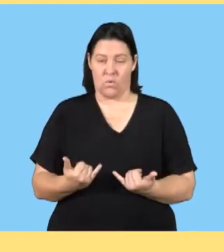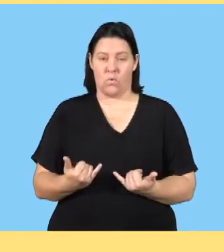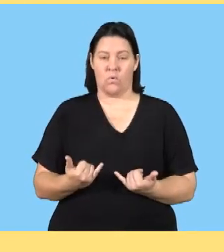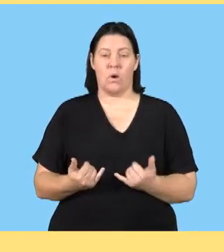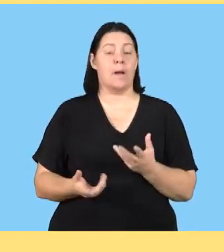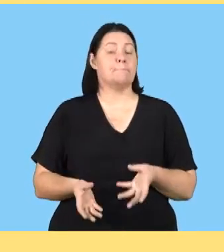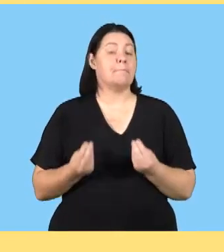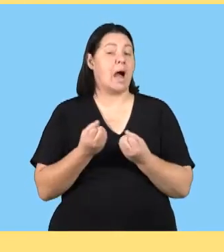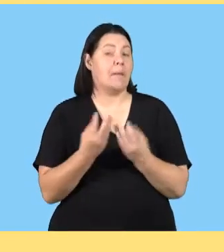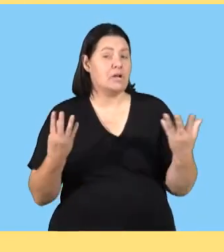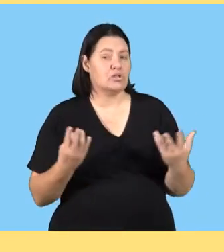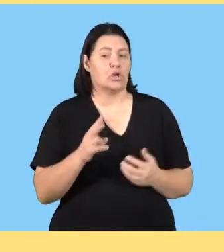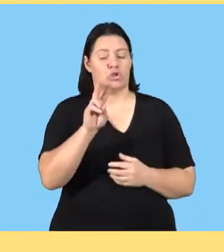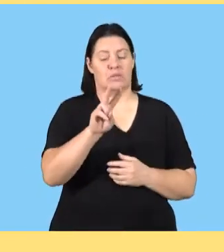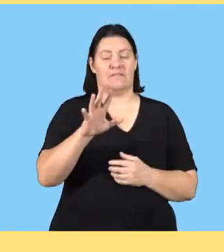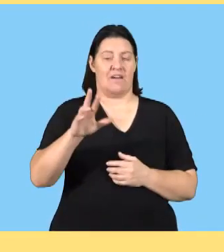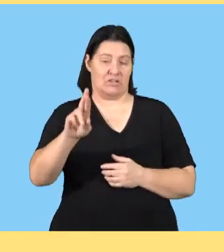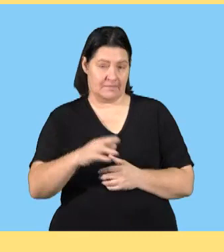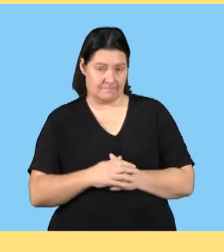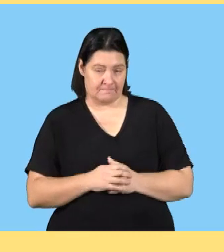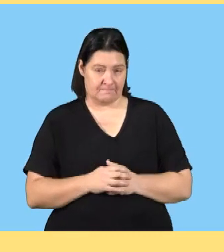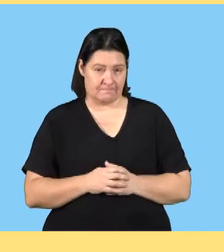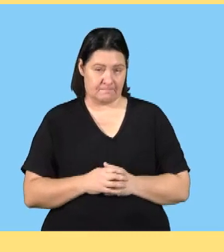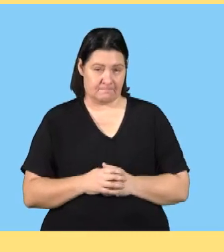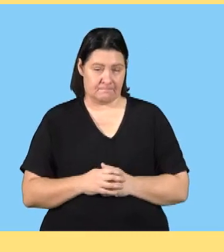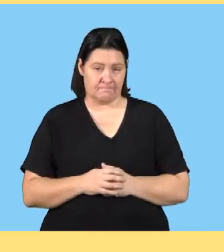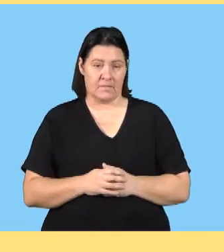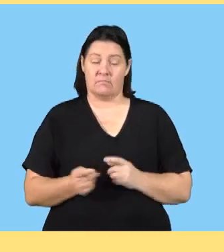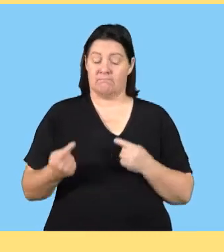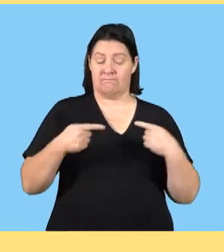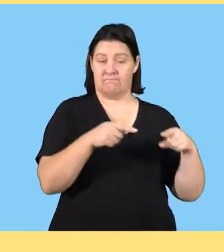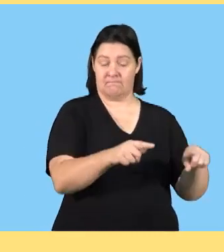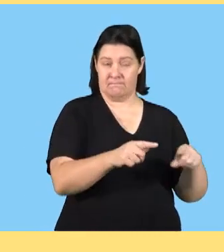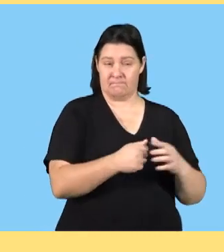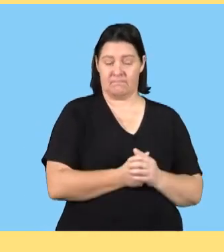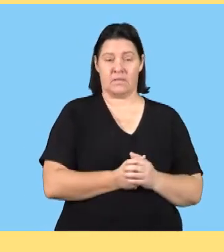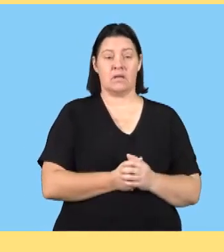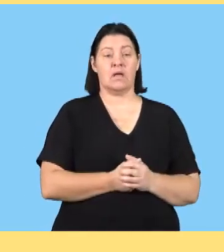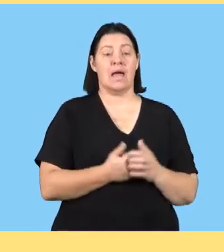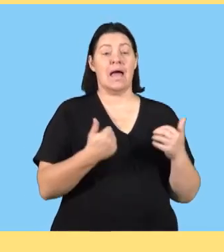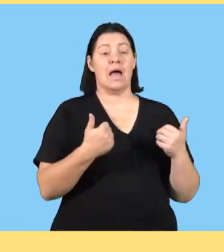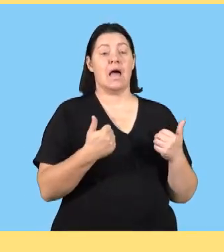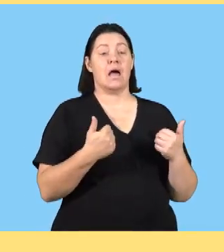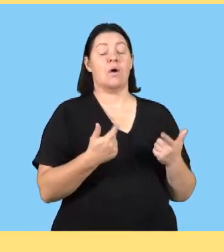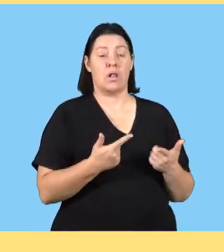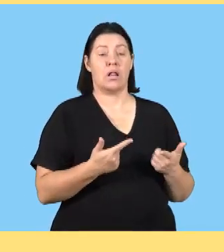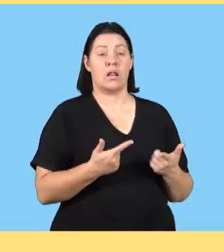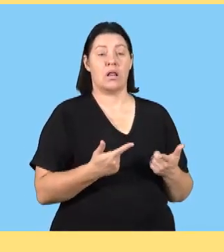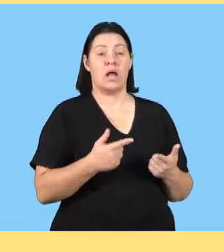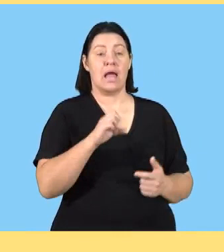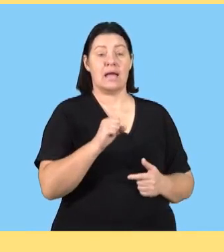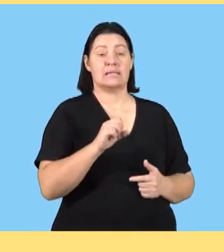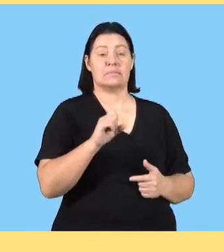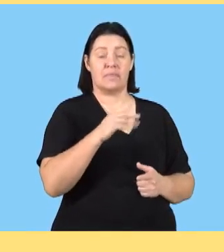we came out with 25 rands. I will come here. The account of S. Smith has been